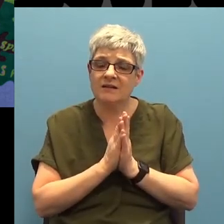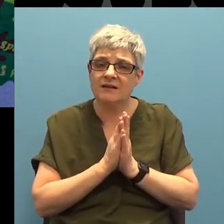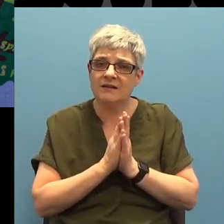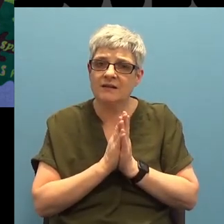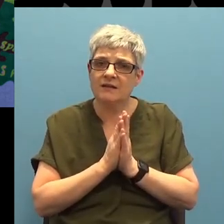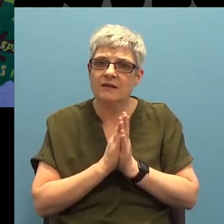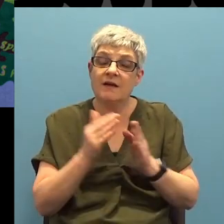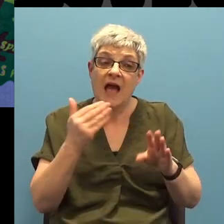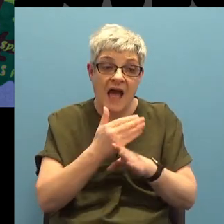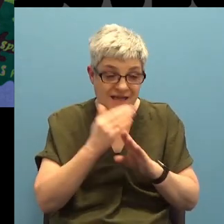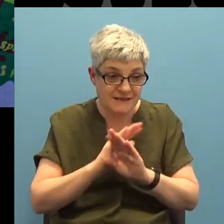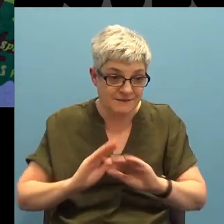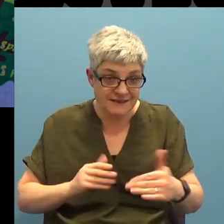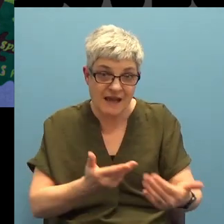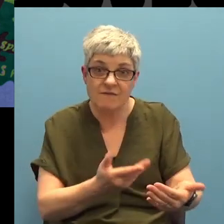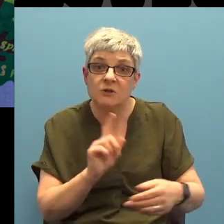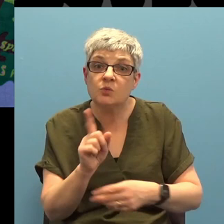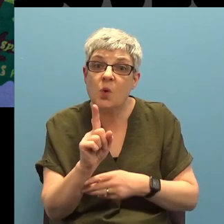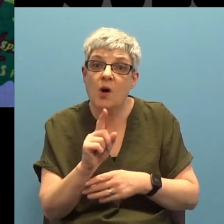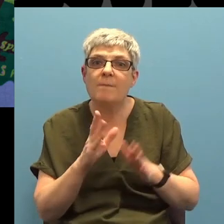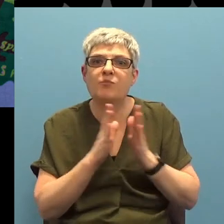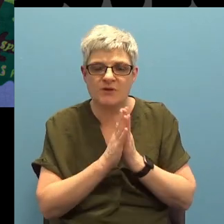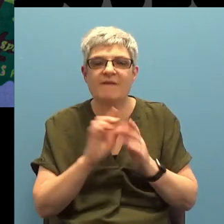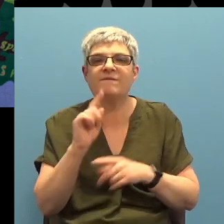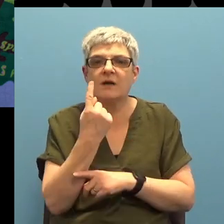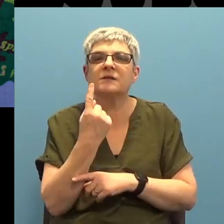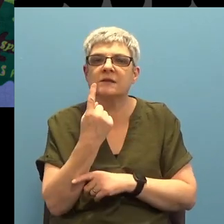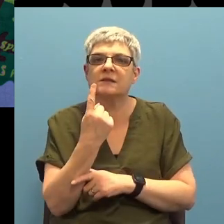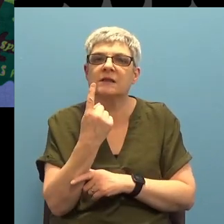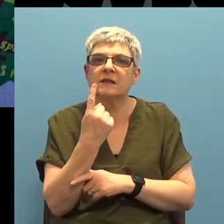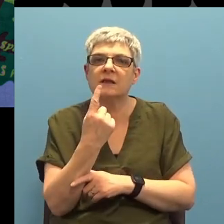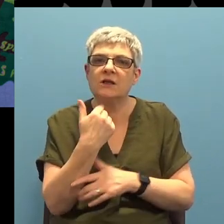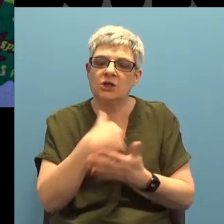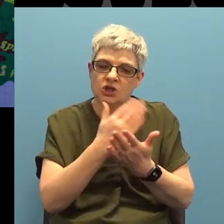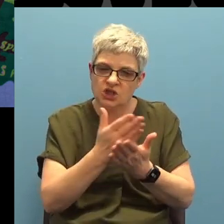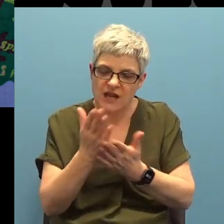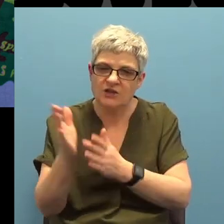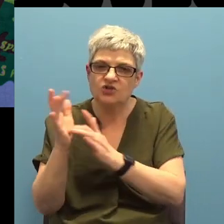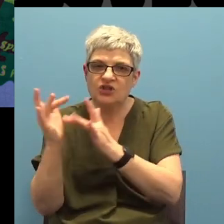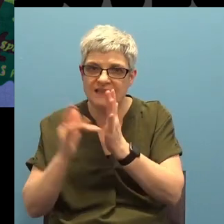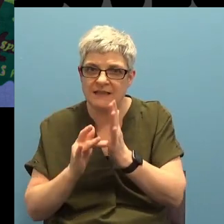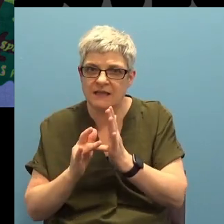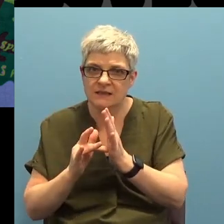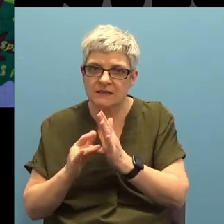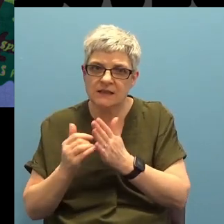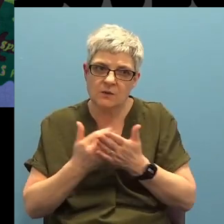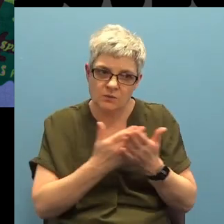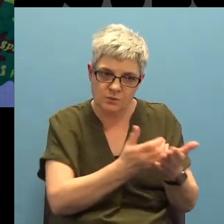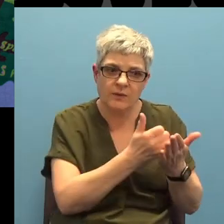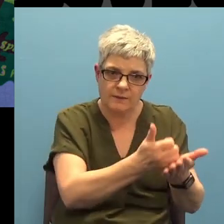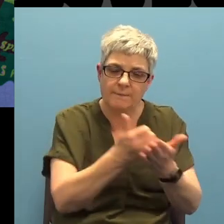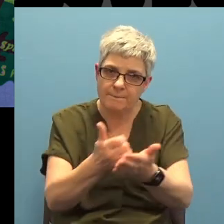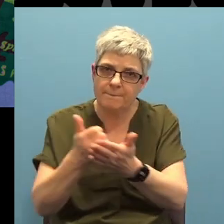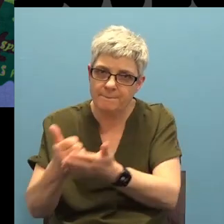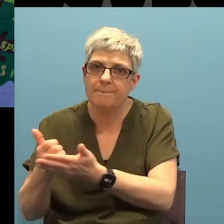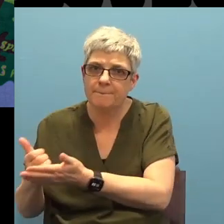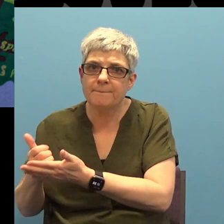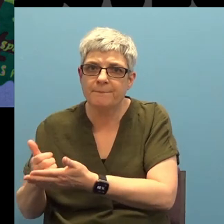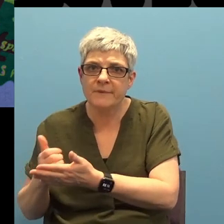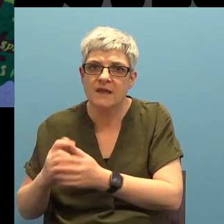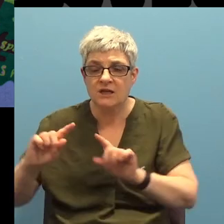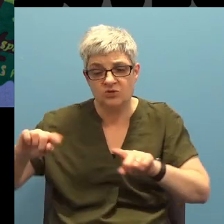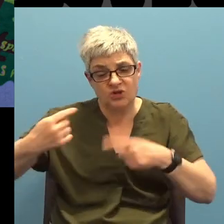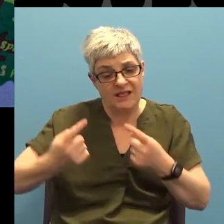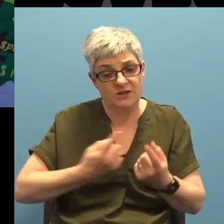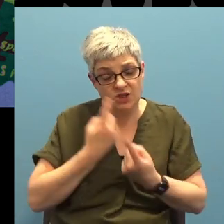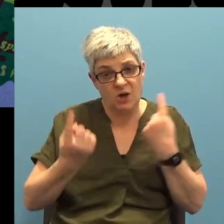And our act of service is to pray first, to share Jesus with the poor, but help where we can. Challenge